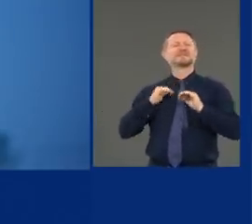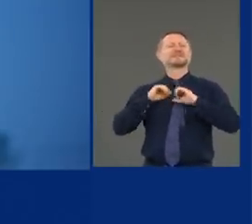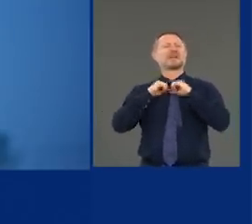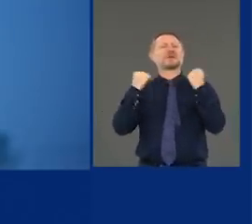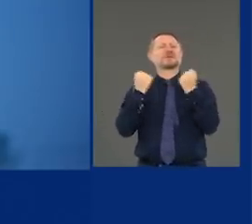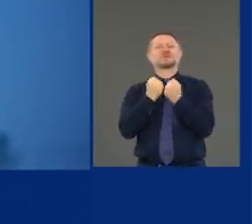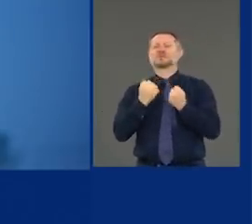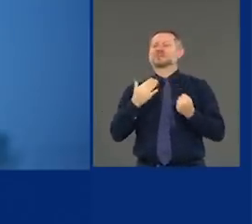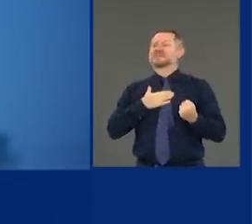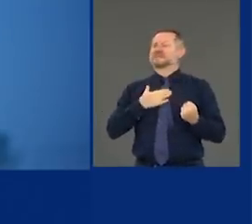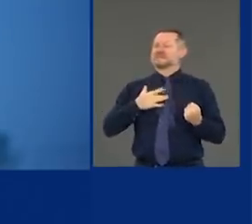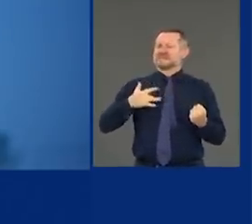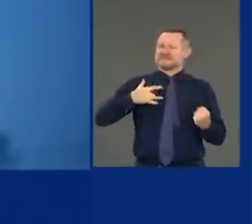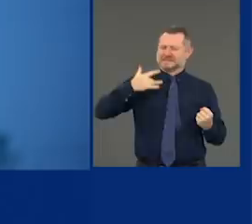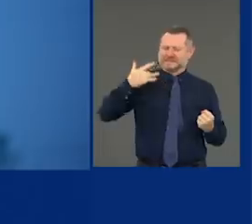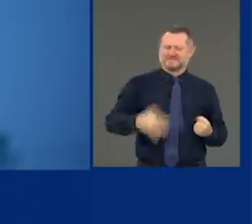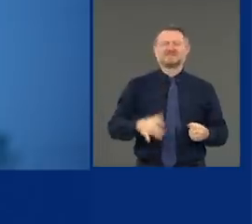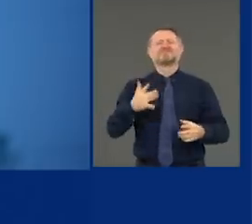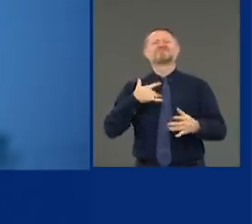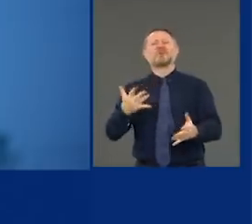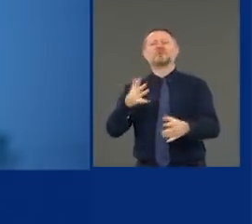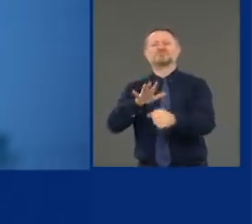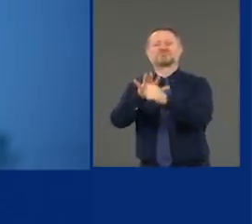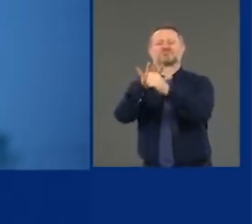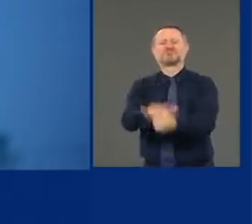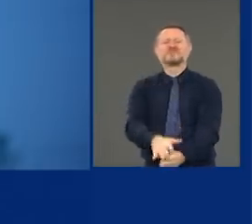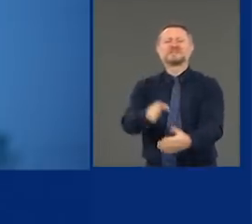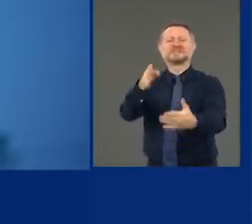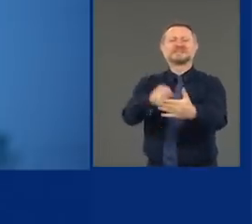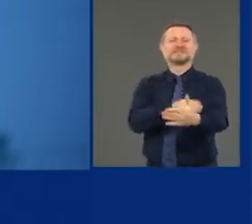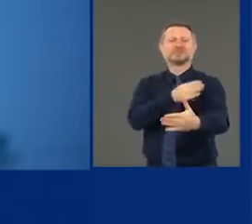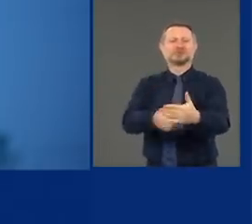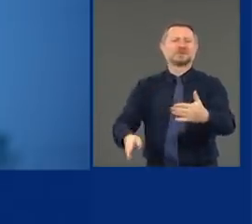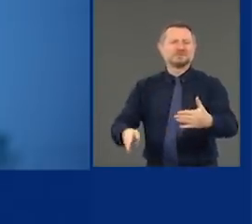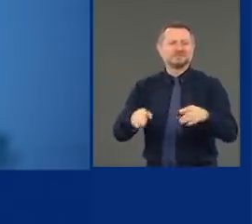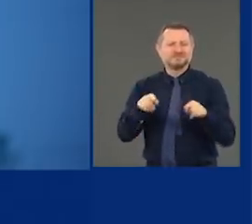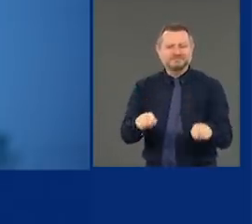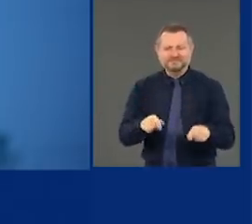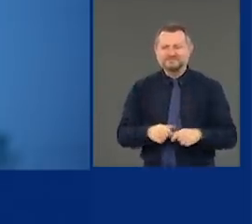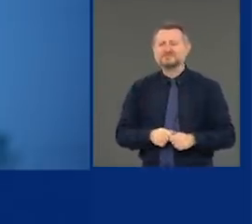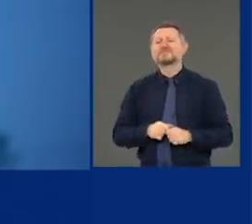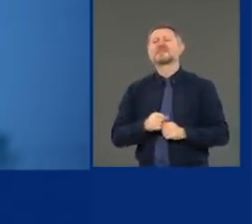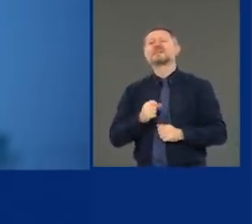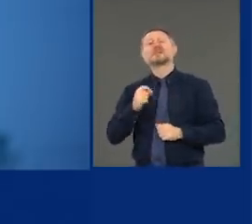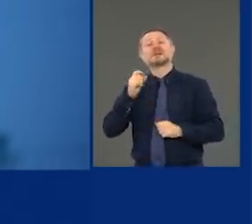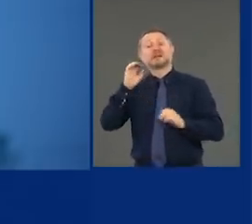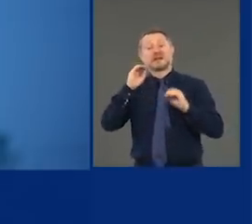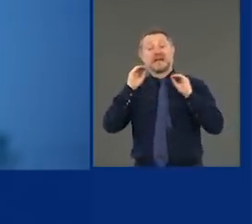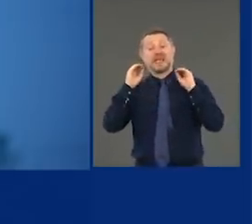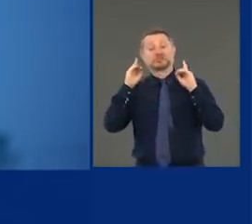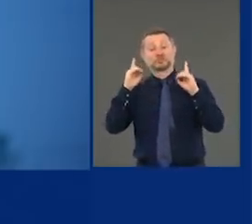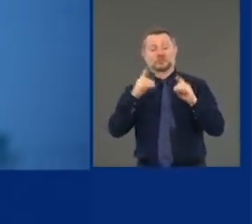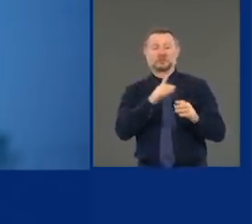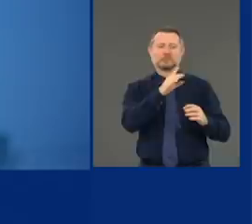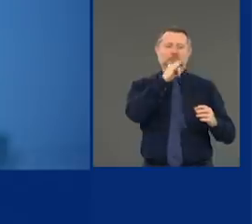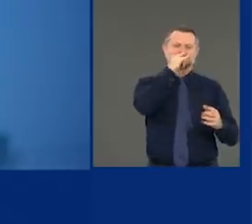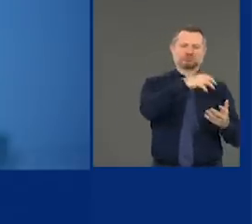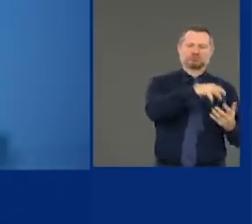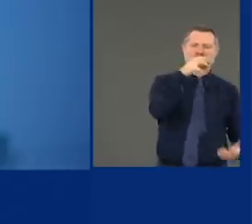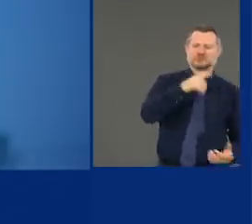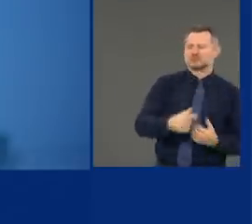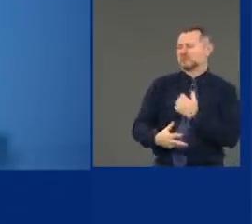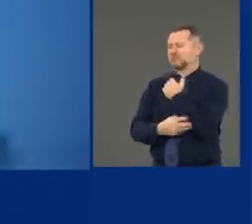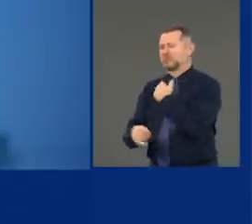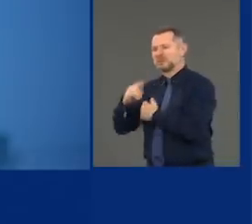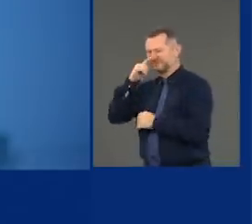that systematize discrimination. It's the fact that we have two education systems, one for the rich and one for the poor.